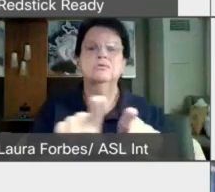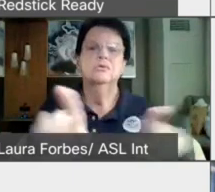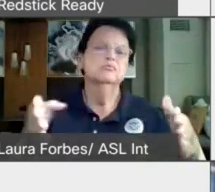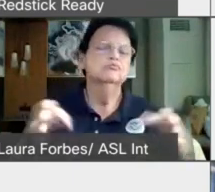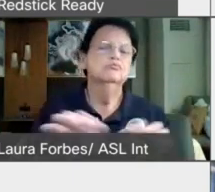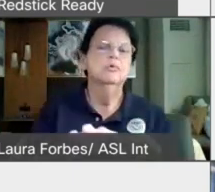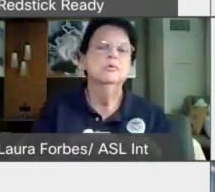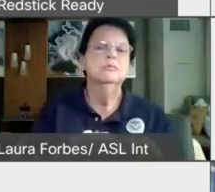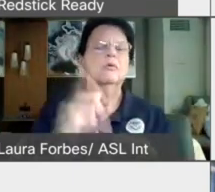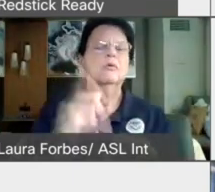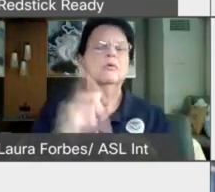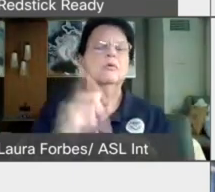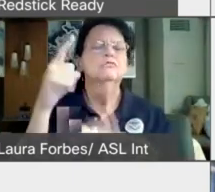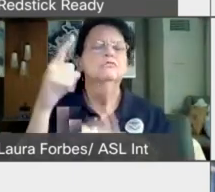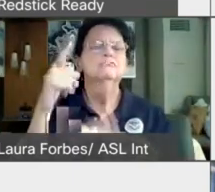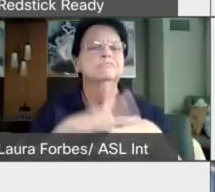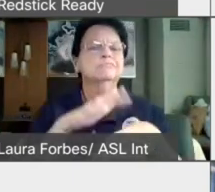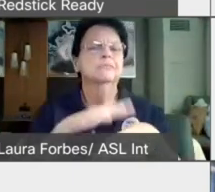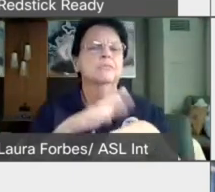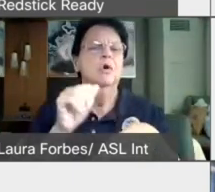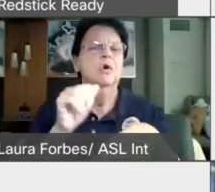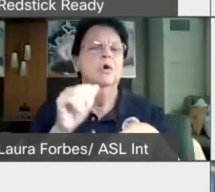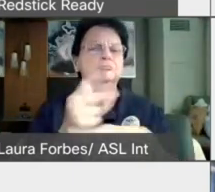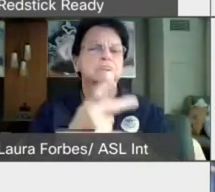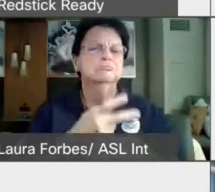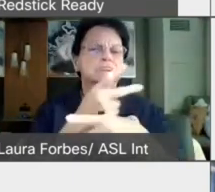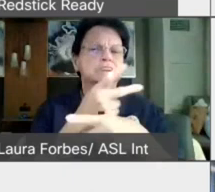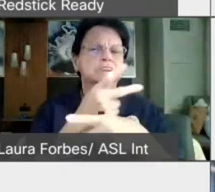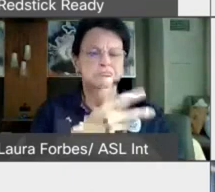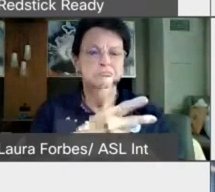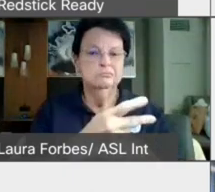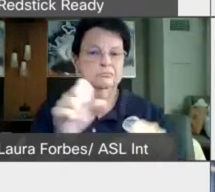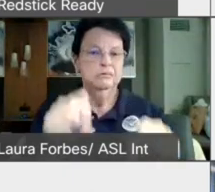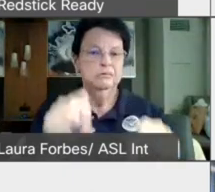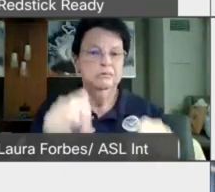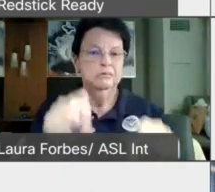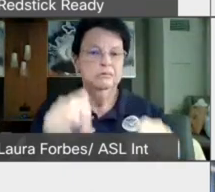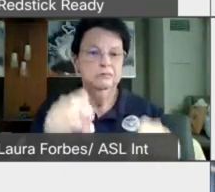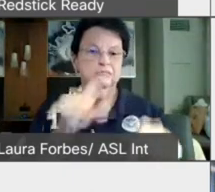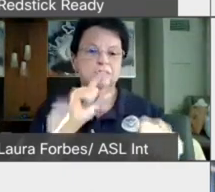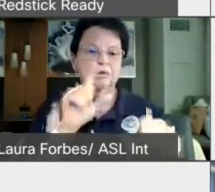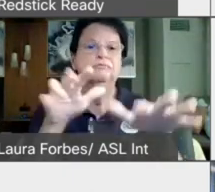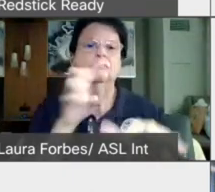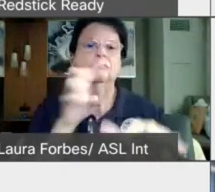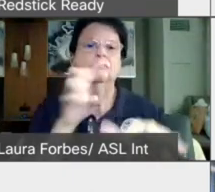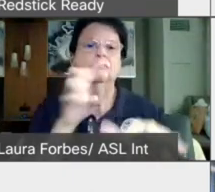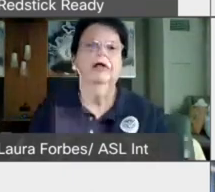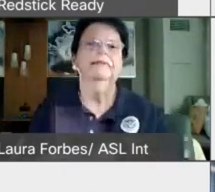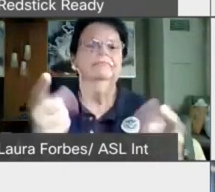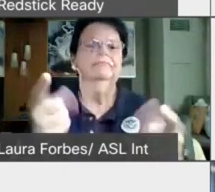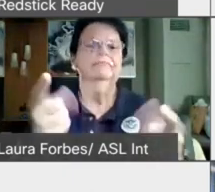abundance of caution. Our main concern, of course, right now is the potential for flash flooding. We've